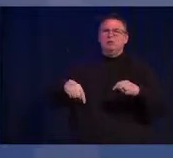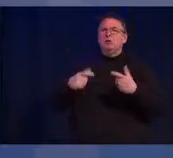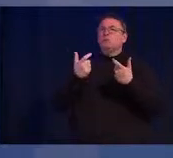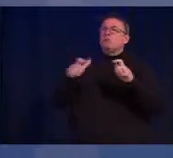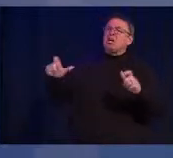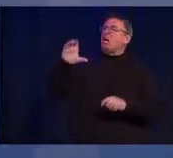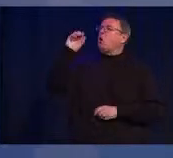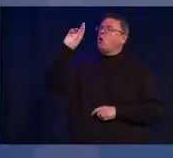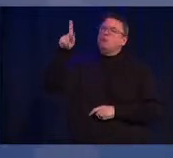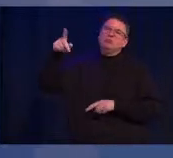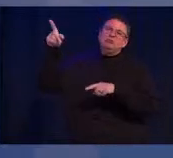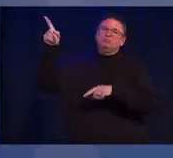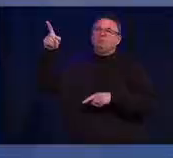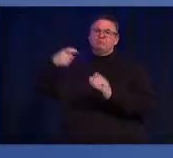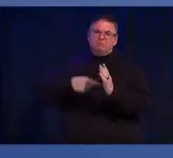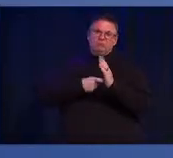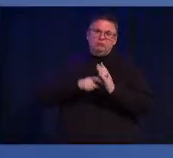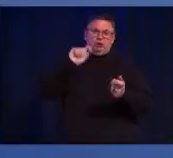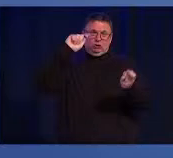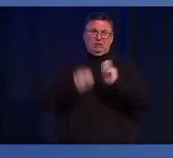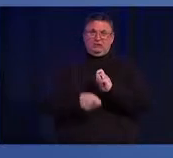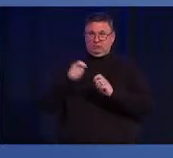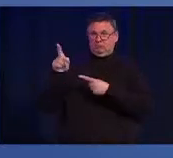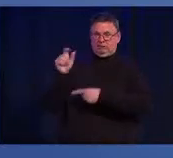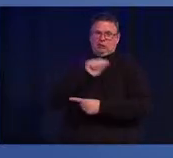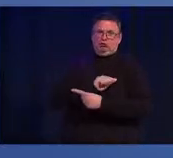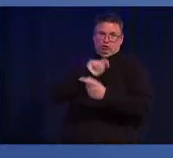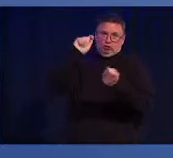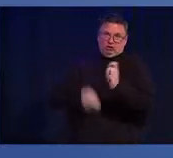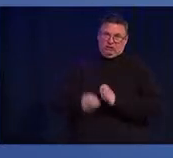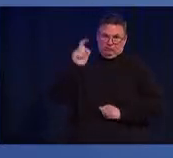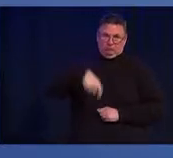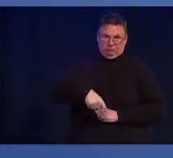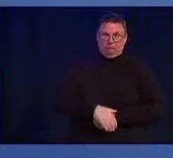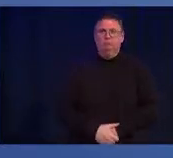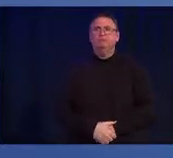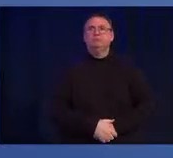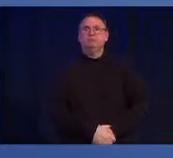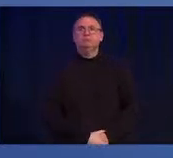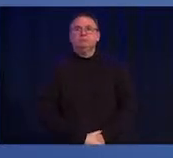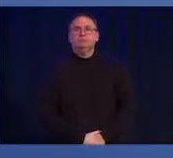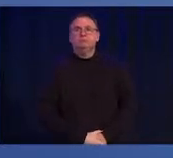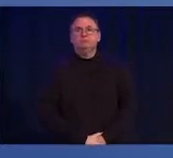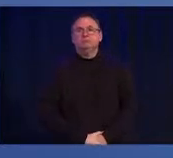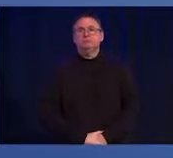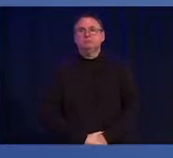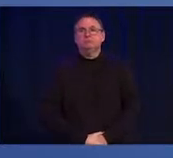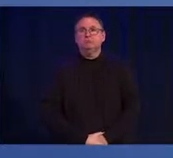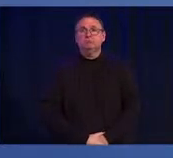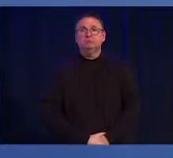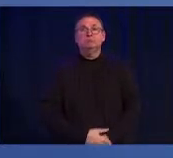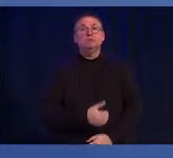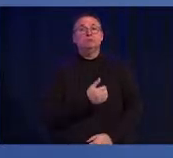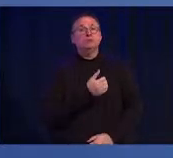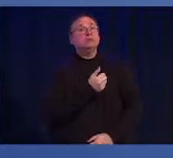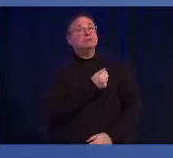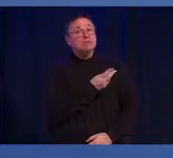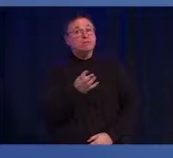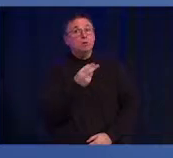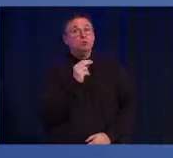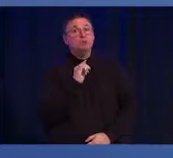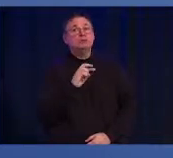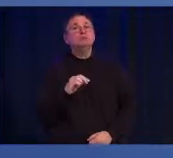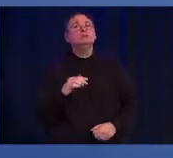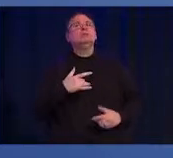we need to change that. Thank you. Several Hoosiers shared concerns about a lack of affordable